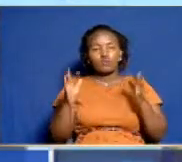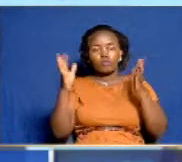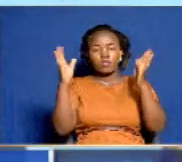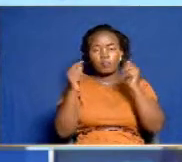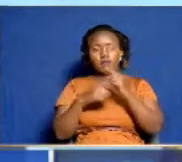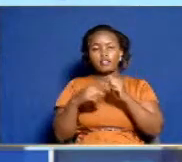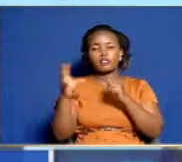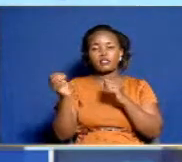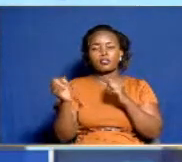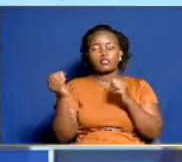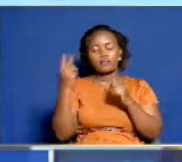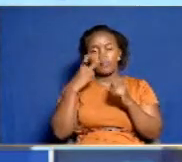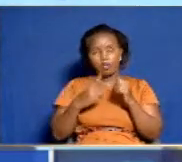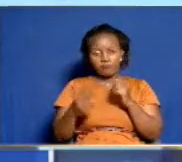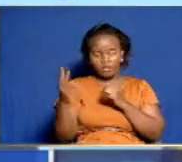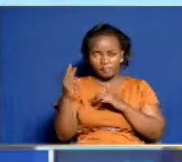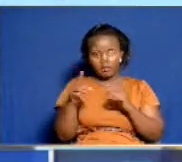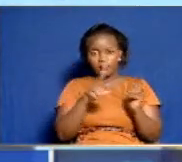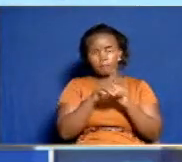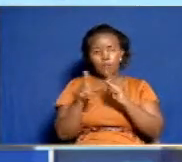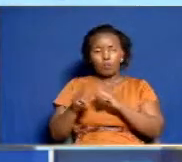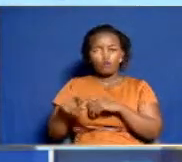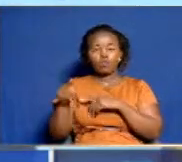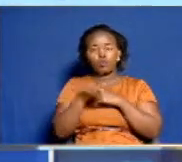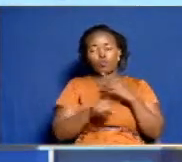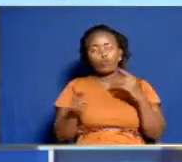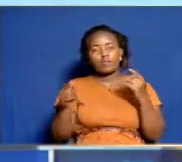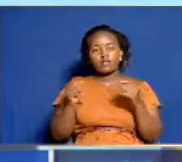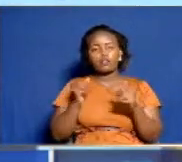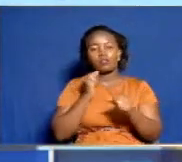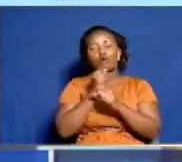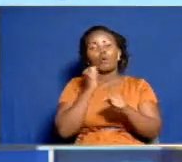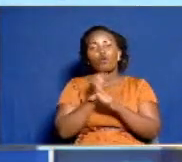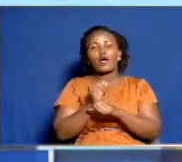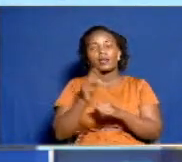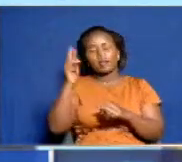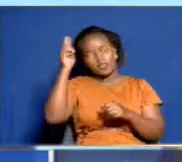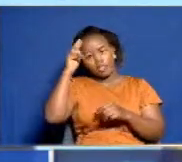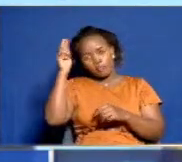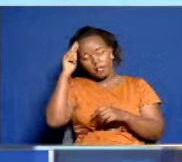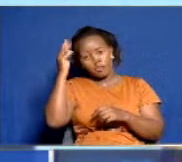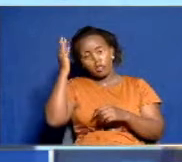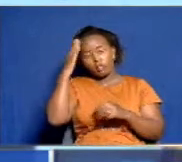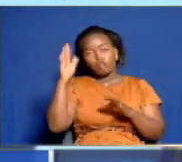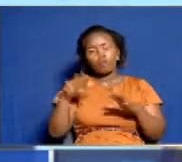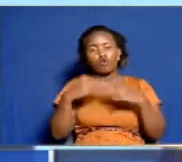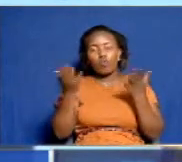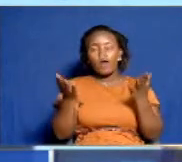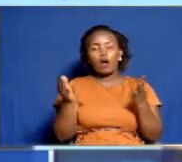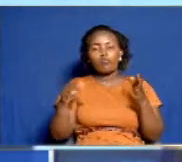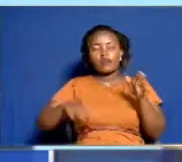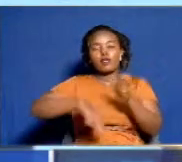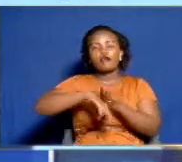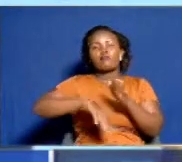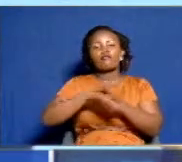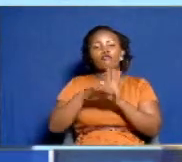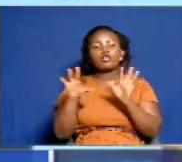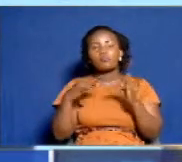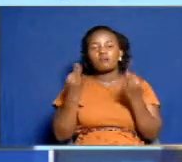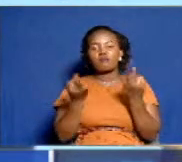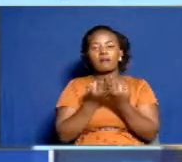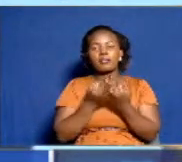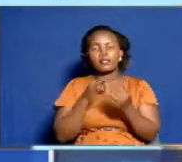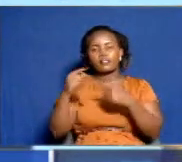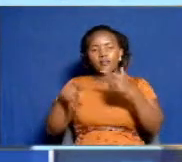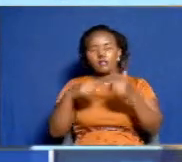the championship and to serve as a reminder of how the whole football family came together to respond